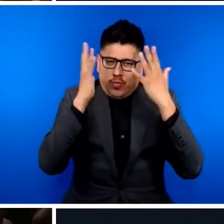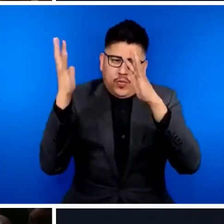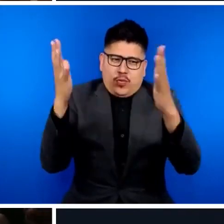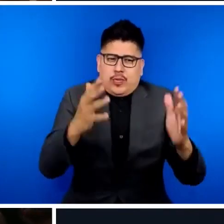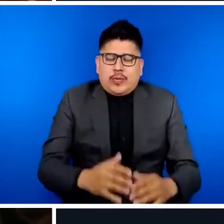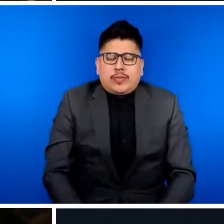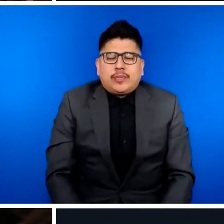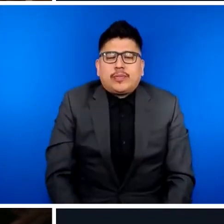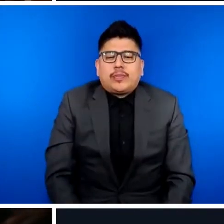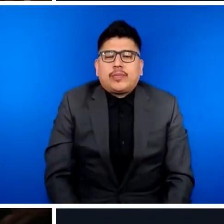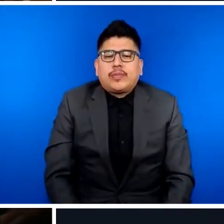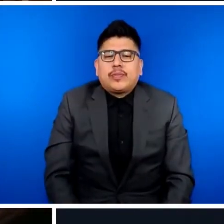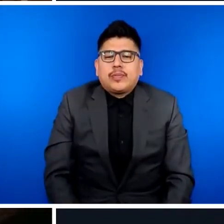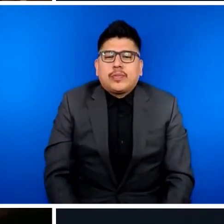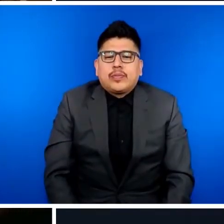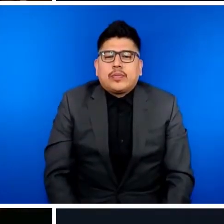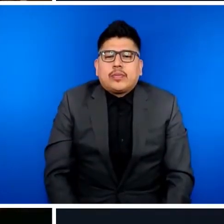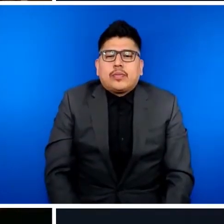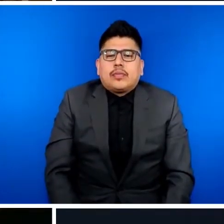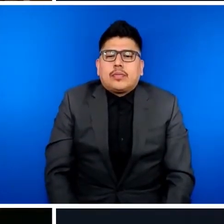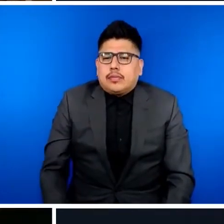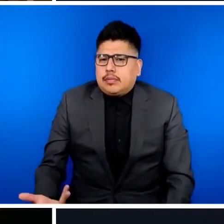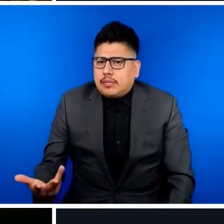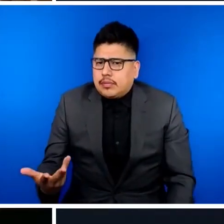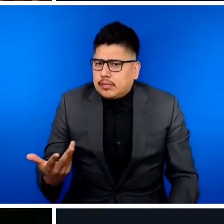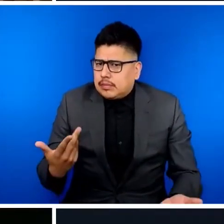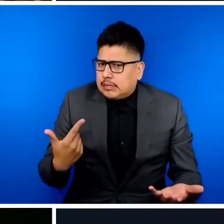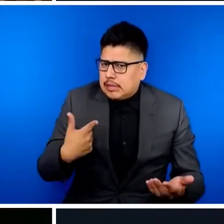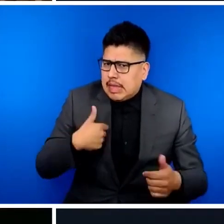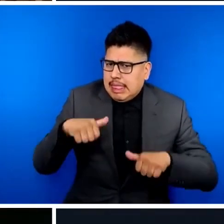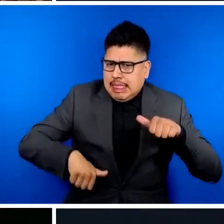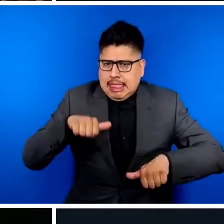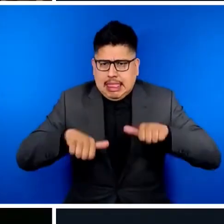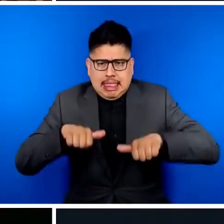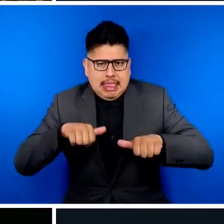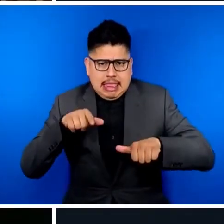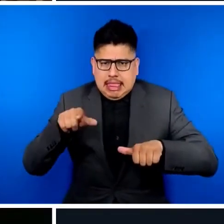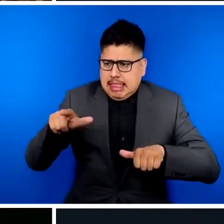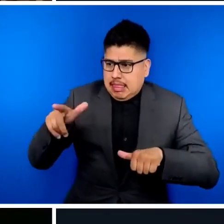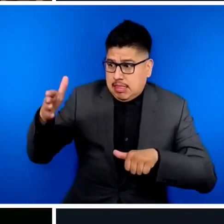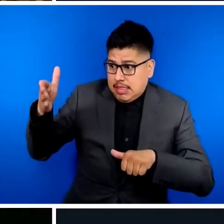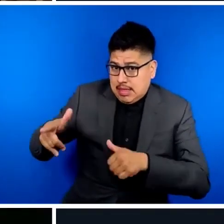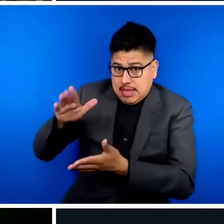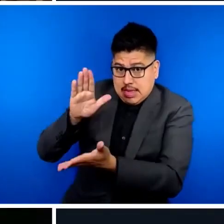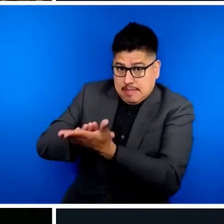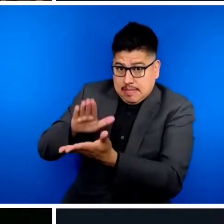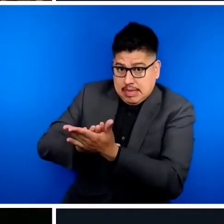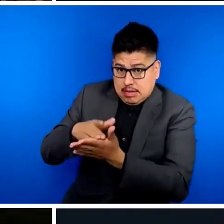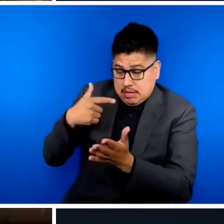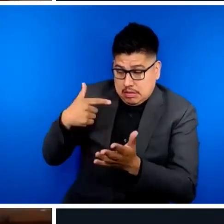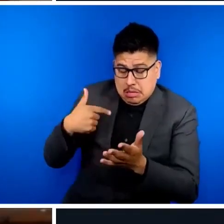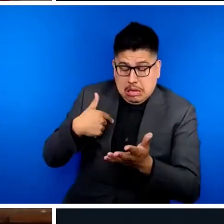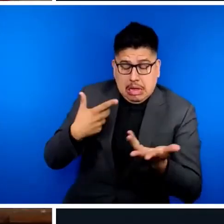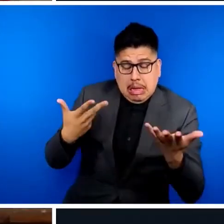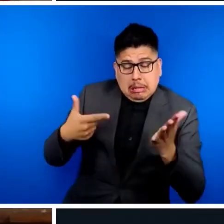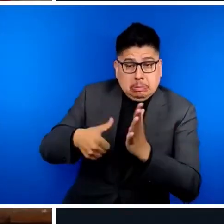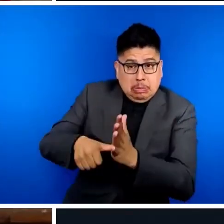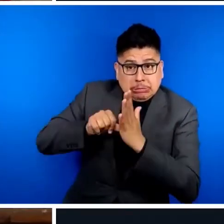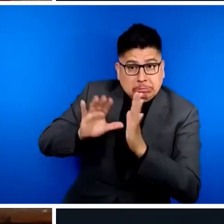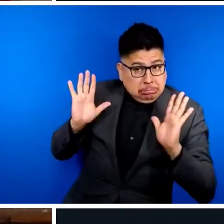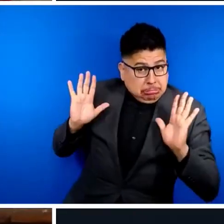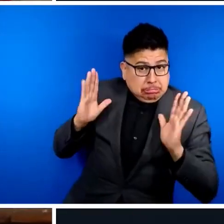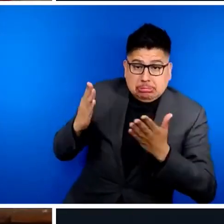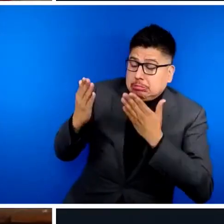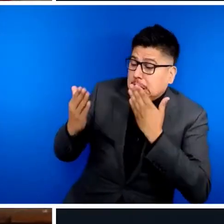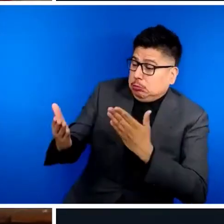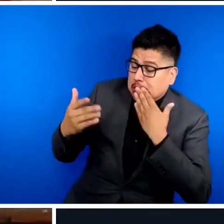I wasn't sure if anybody even on this side was going to applaud for that. I'm very impressed. Thank you. I'm very impressed. But when it